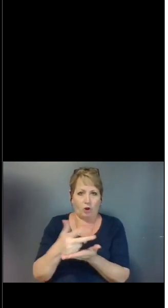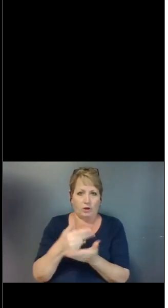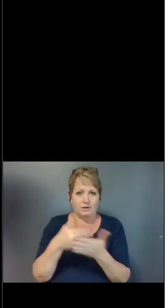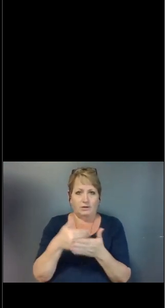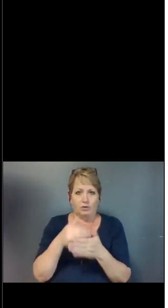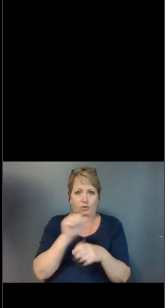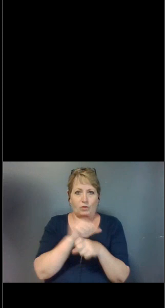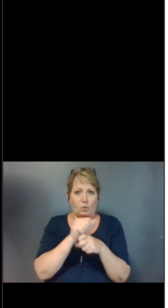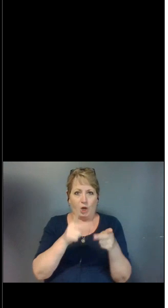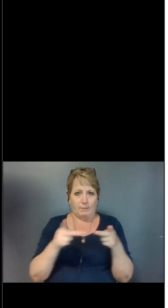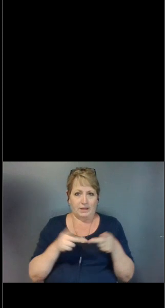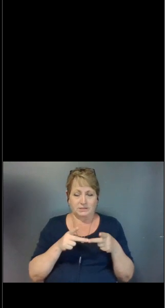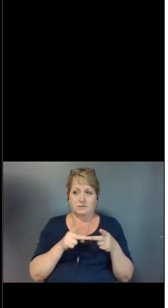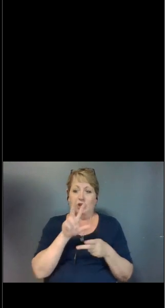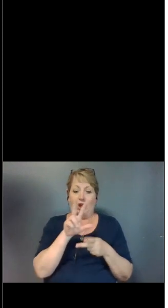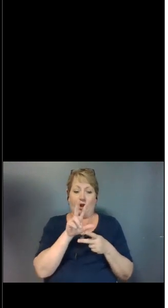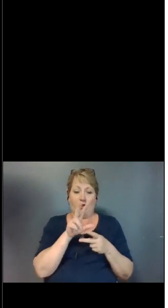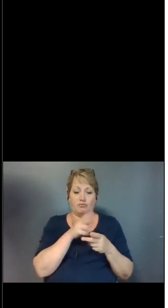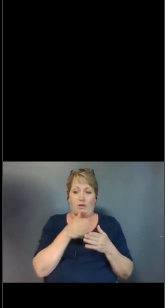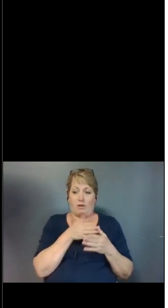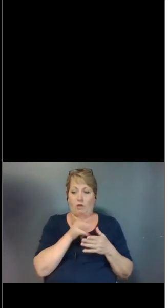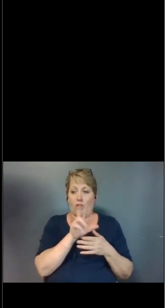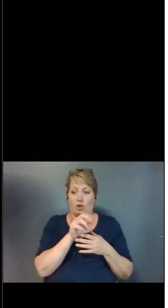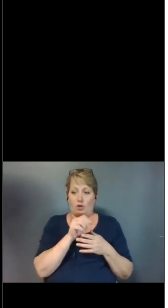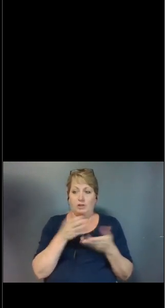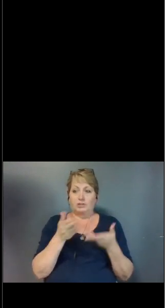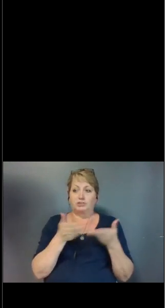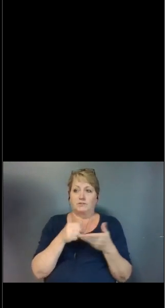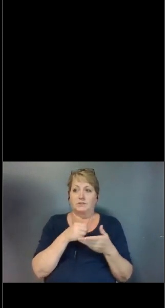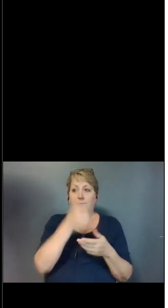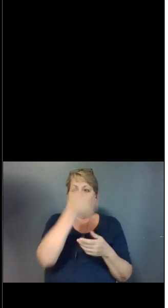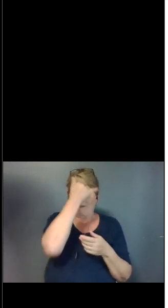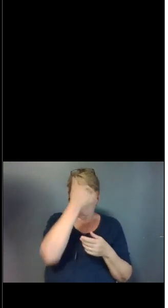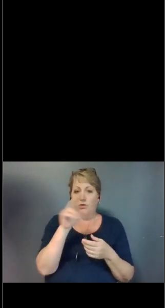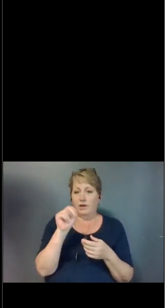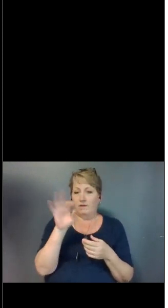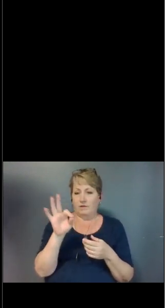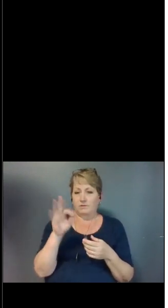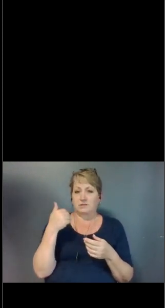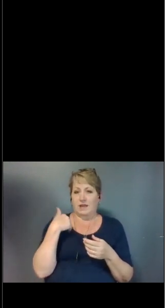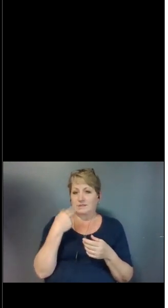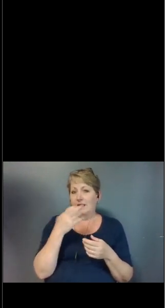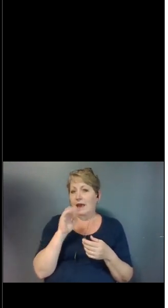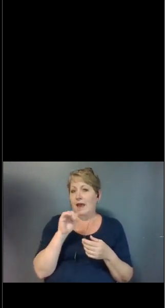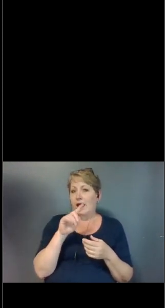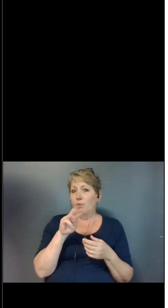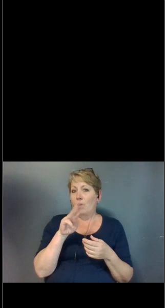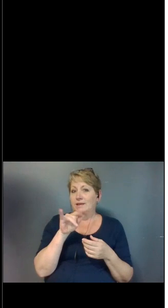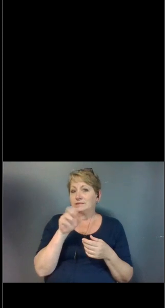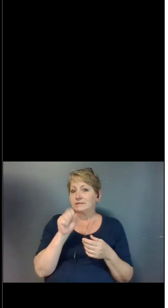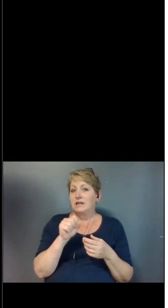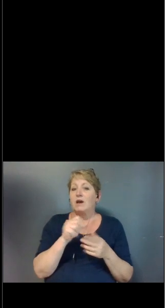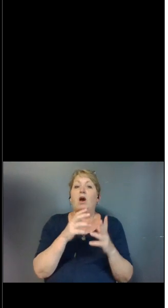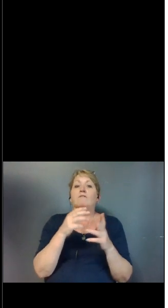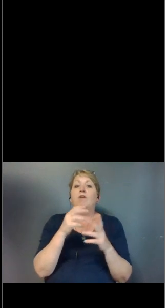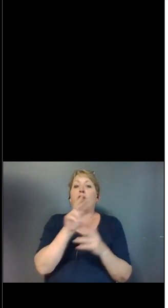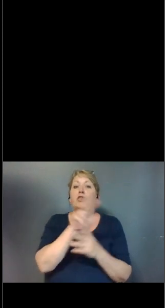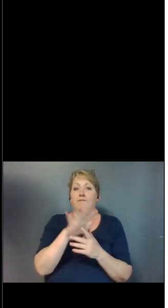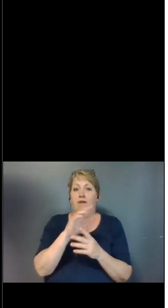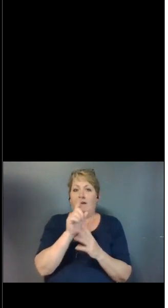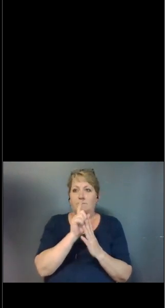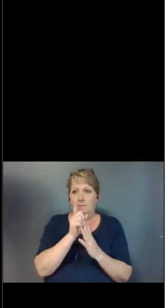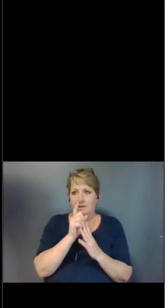Route 40 serves Buffalo and Niagara Falls. It has headways of 35 minutes during the commute time. It has stops along Grand